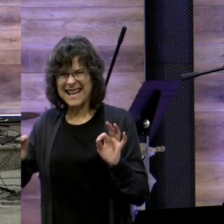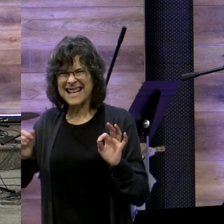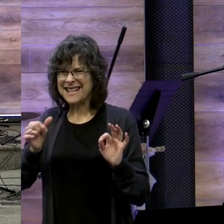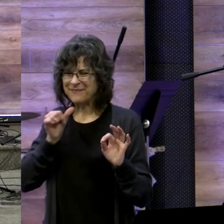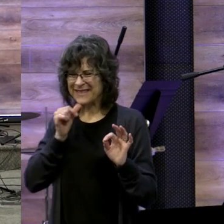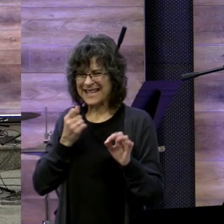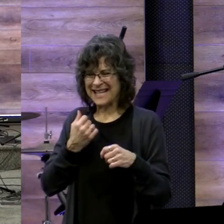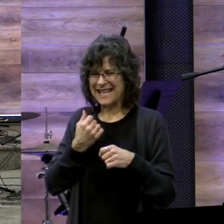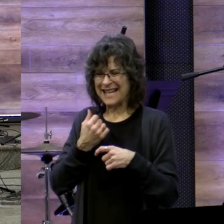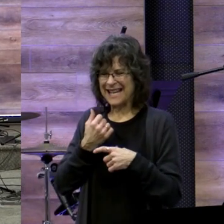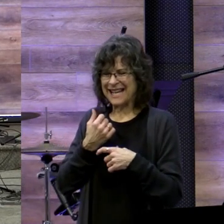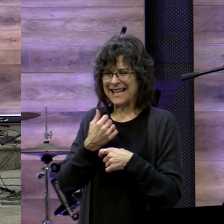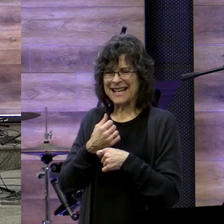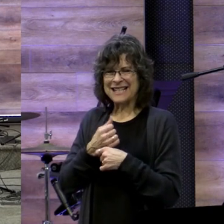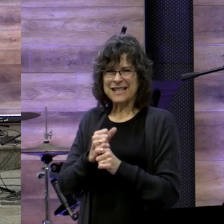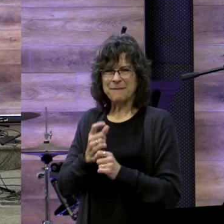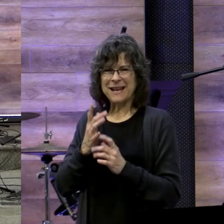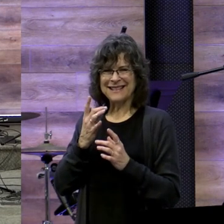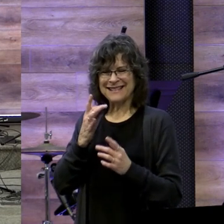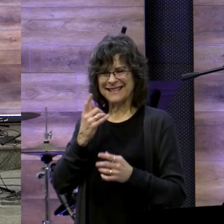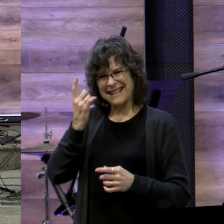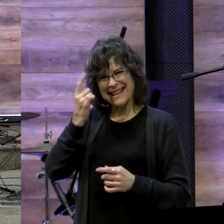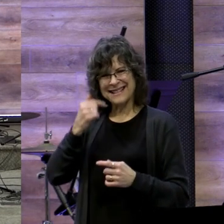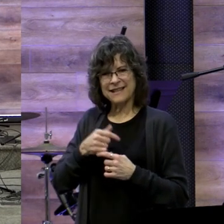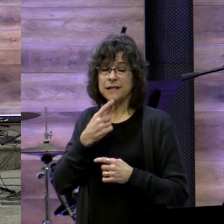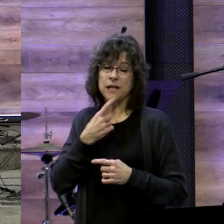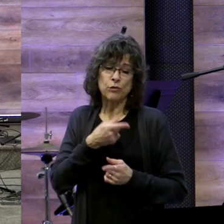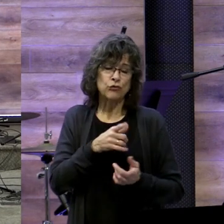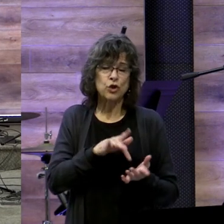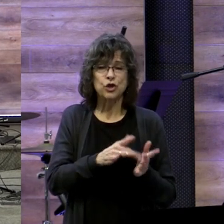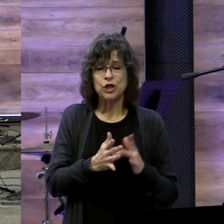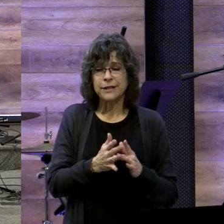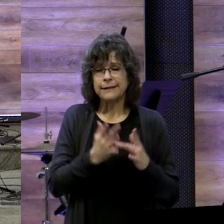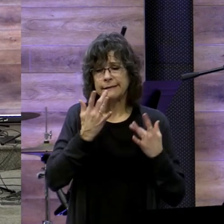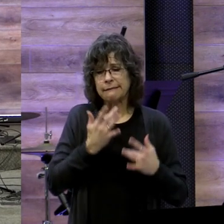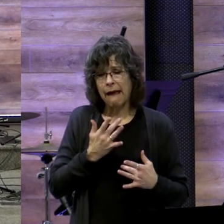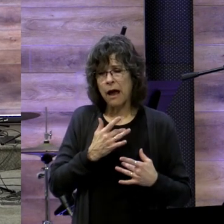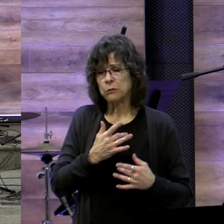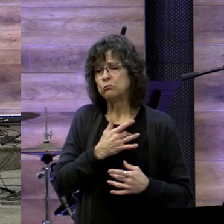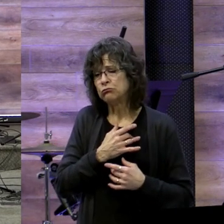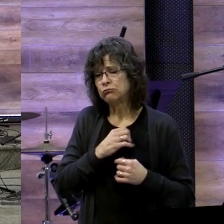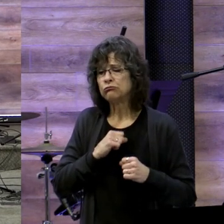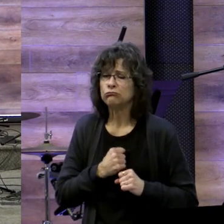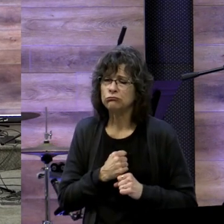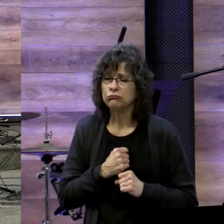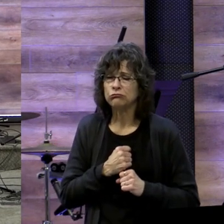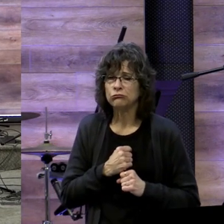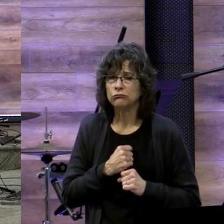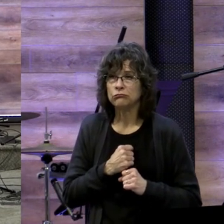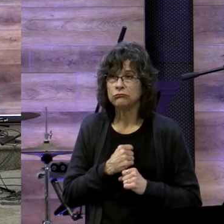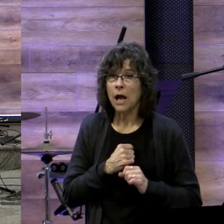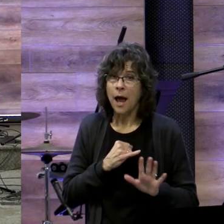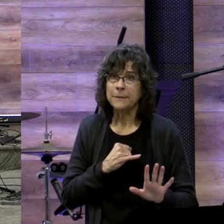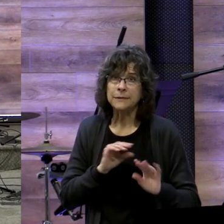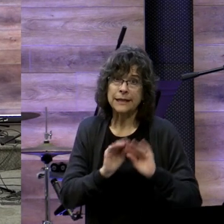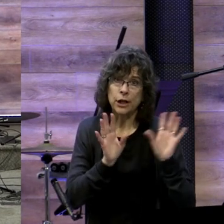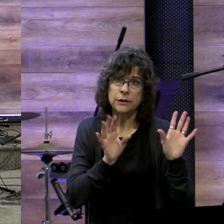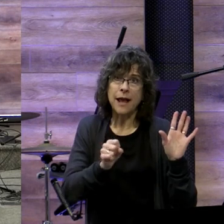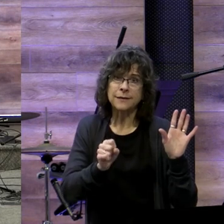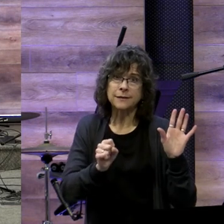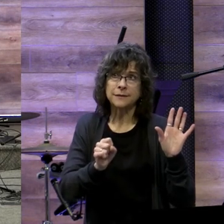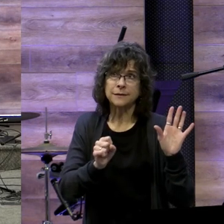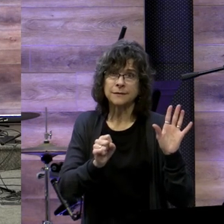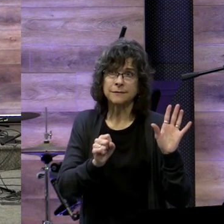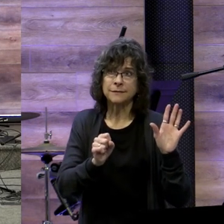seem like Jesus is sad. He's moved. He's grieving. And he is. I mean, that much is clear by